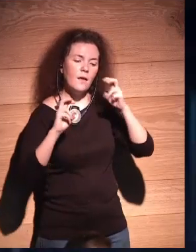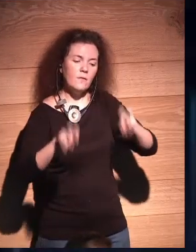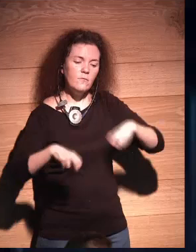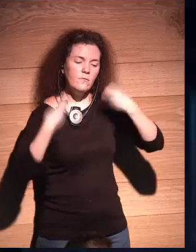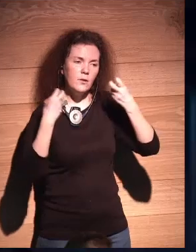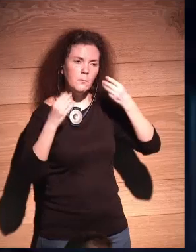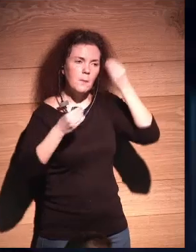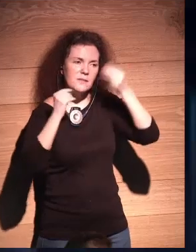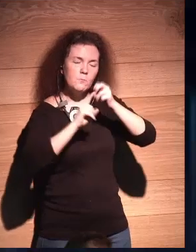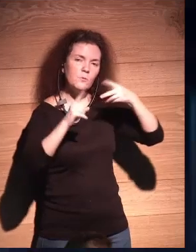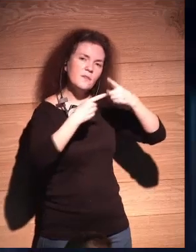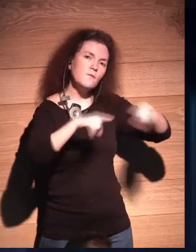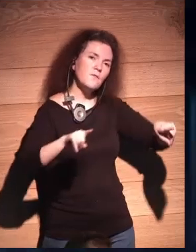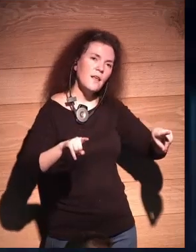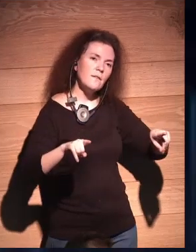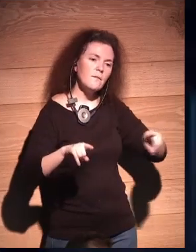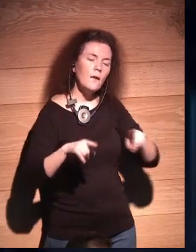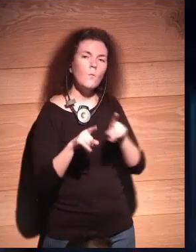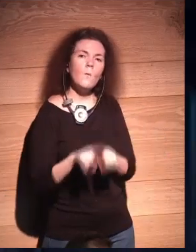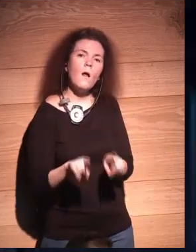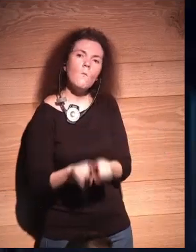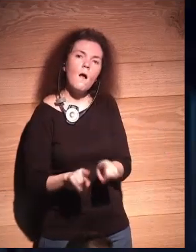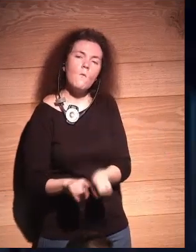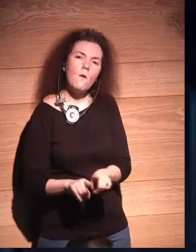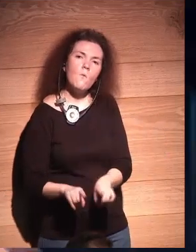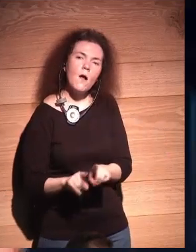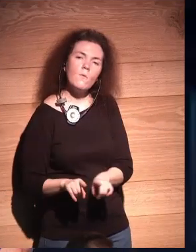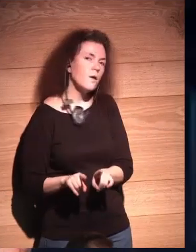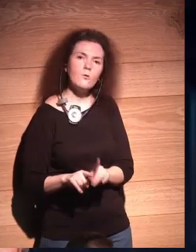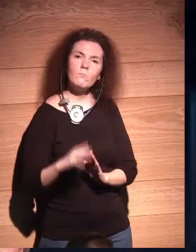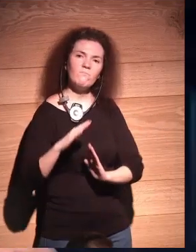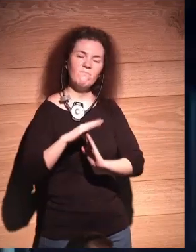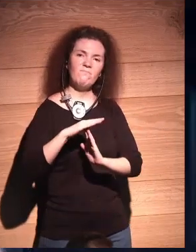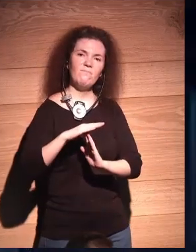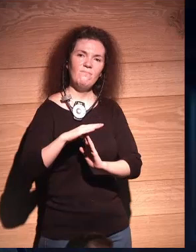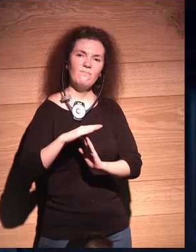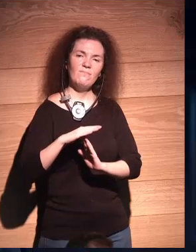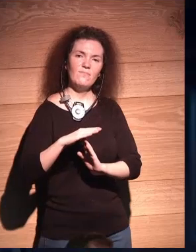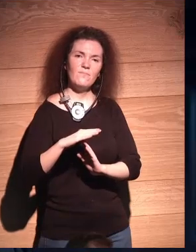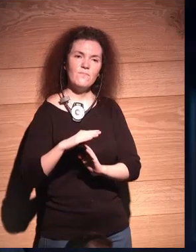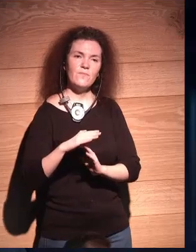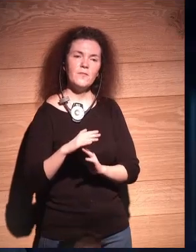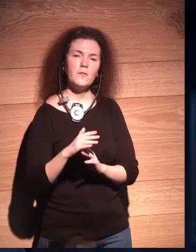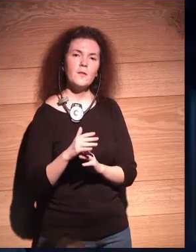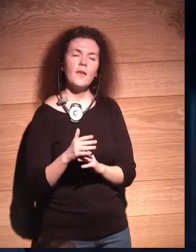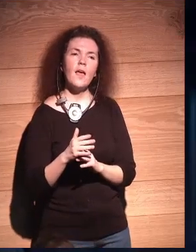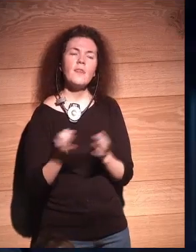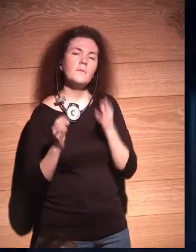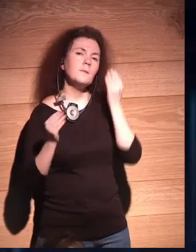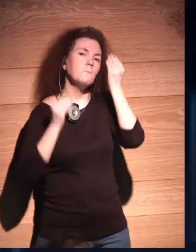thing over and over, but to just kind of go, well, what could we do to make that work or capitalize on the fact that it